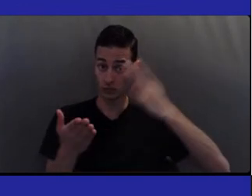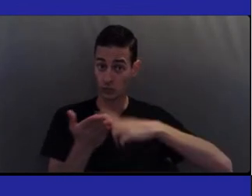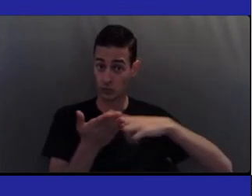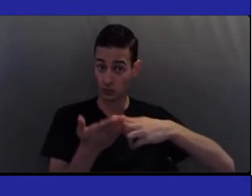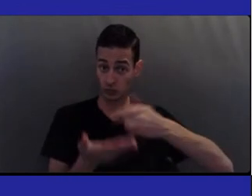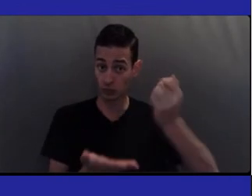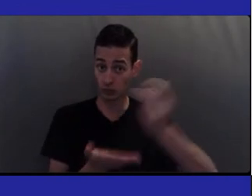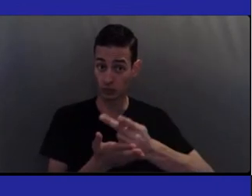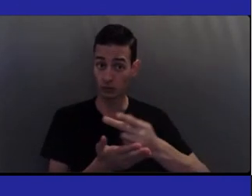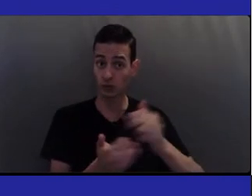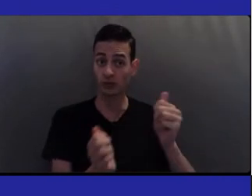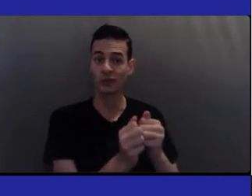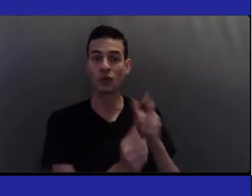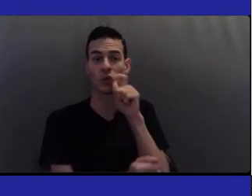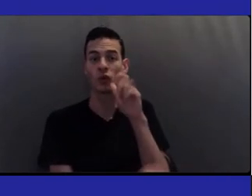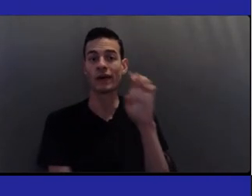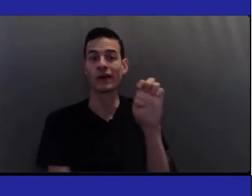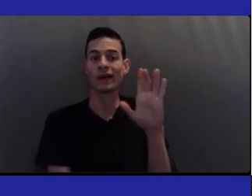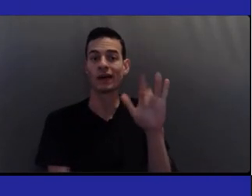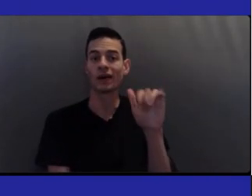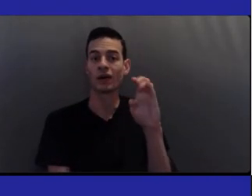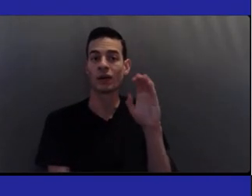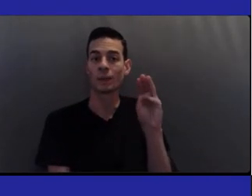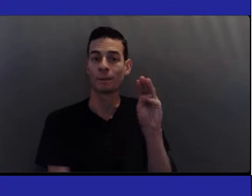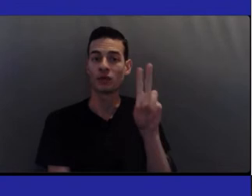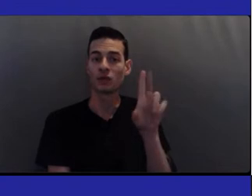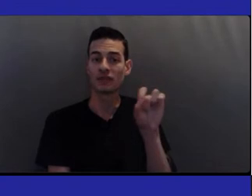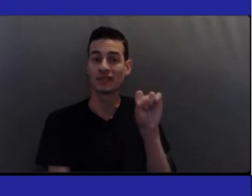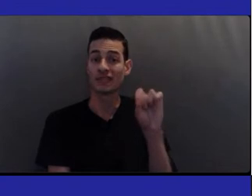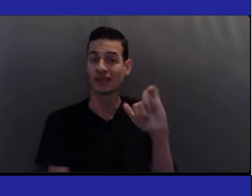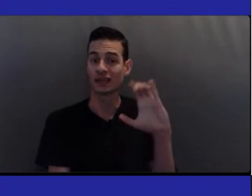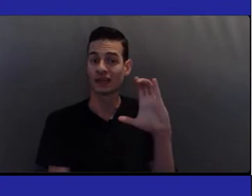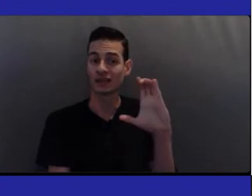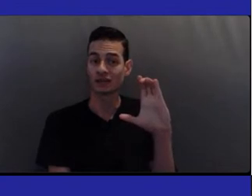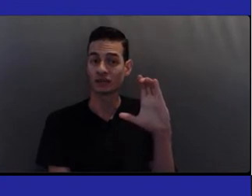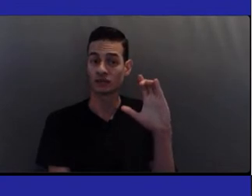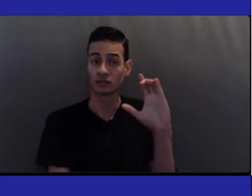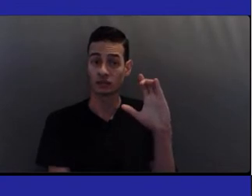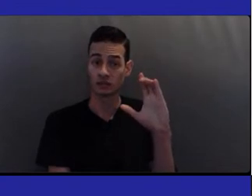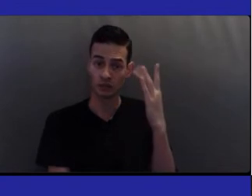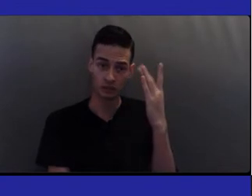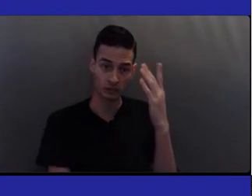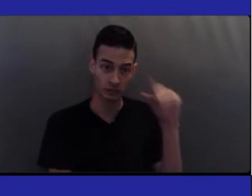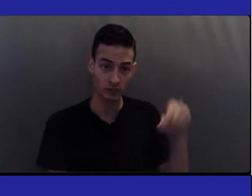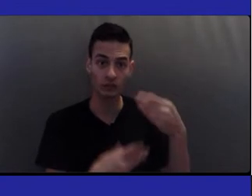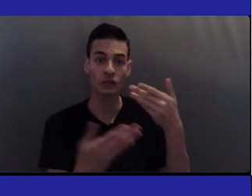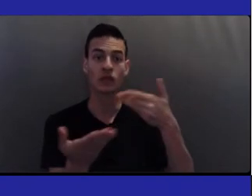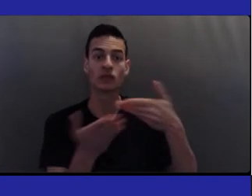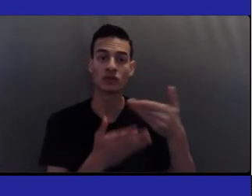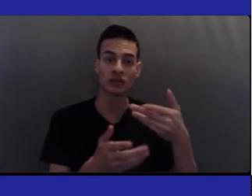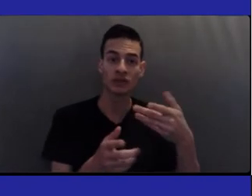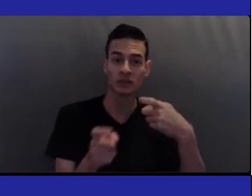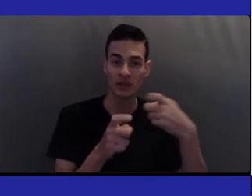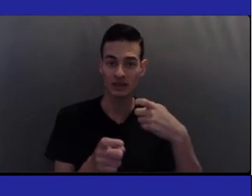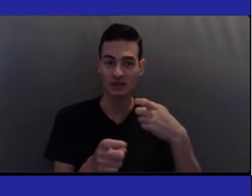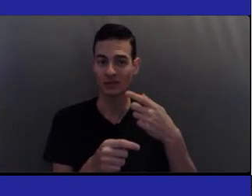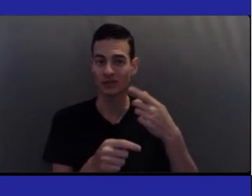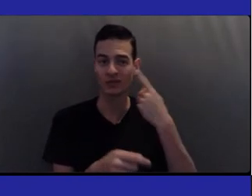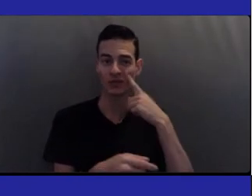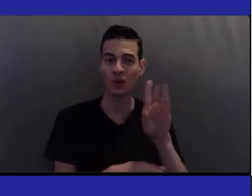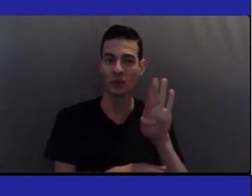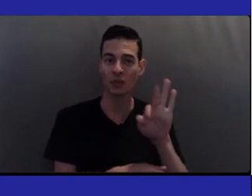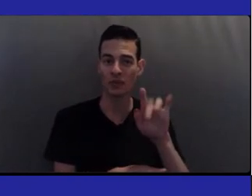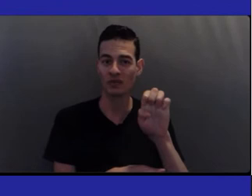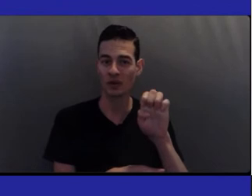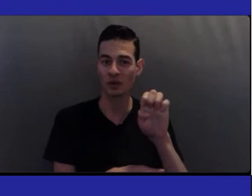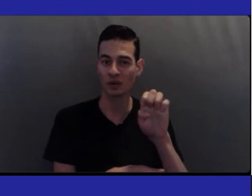USA Inc. to provide program management services at NYC Health and Hospitals Bellevue Hospital and NYC Health and Hospitals Woodhull